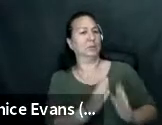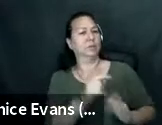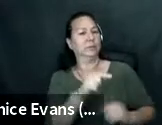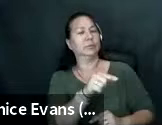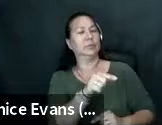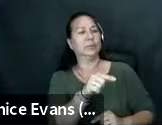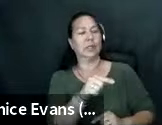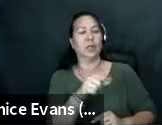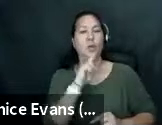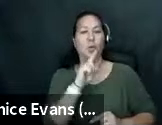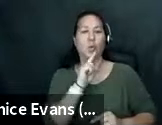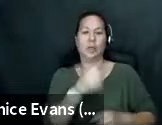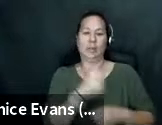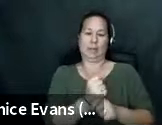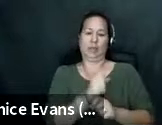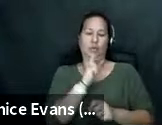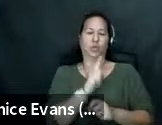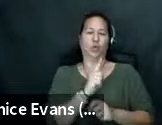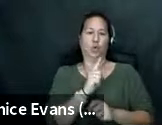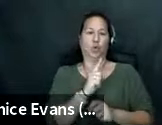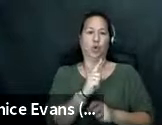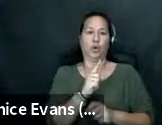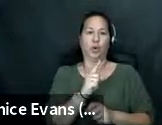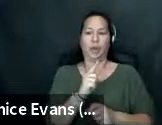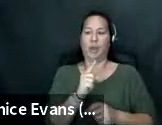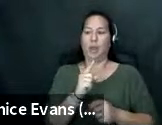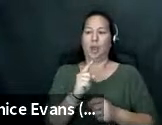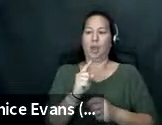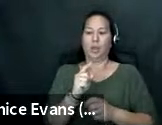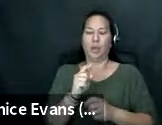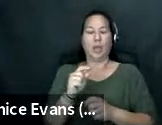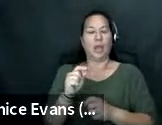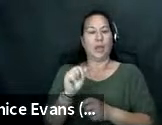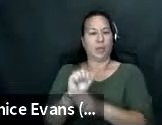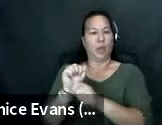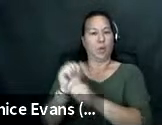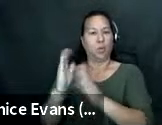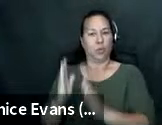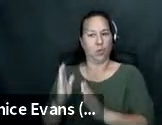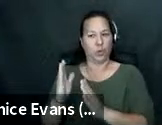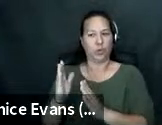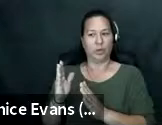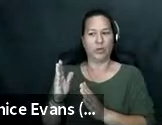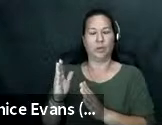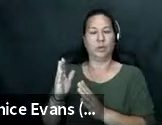measures to protect unvaccinated employees until respirators are available.